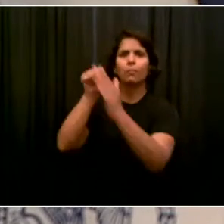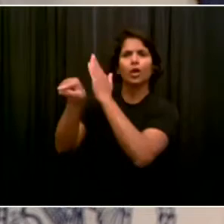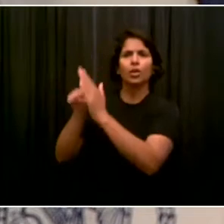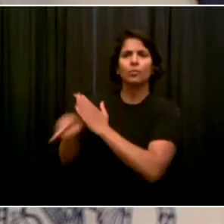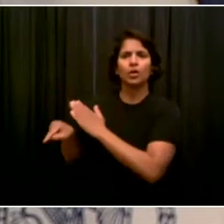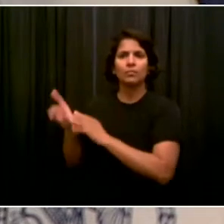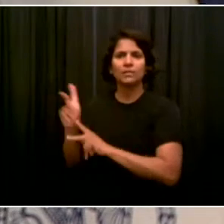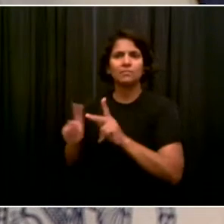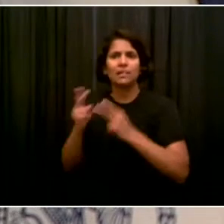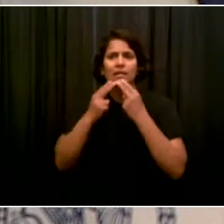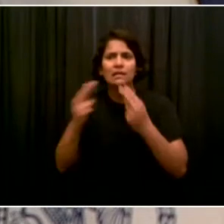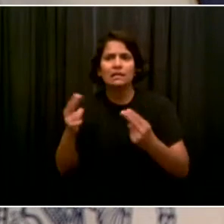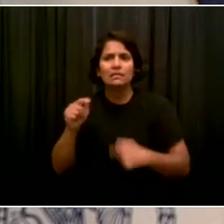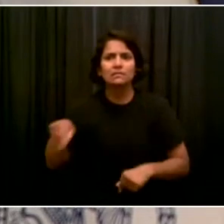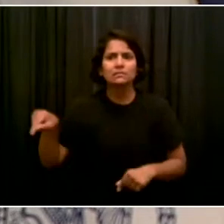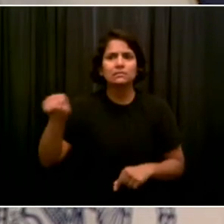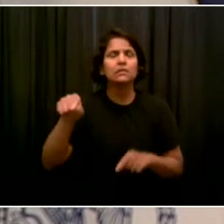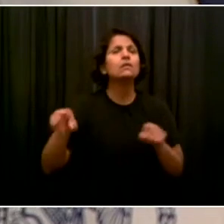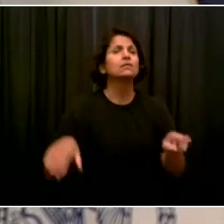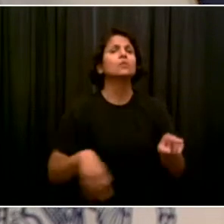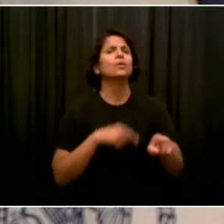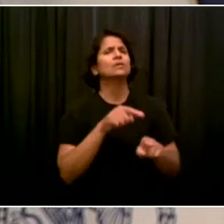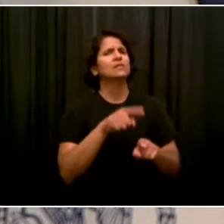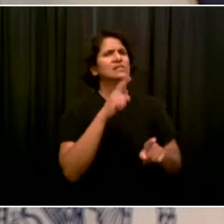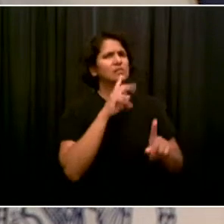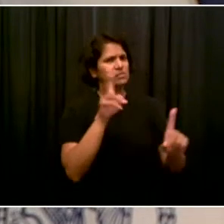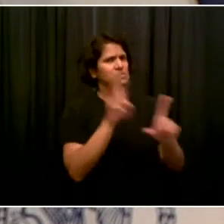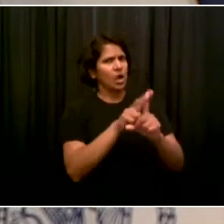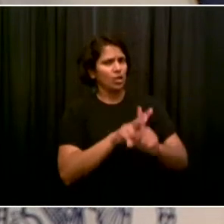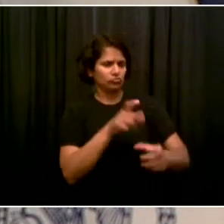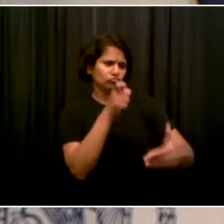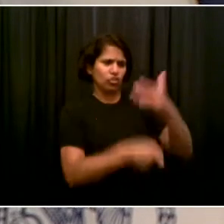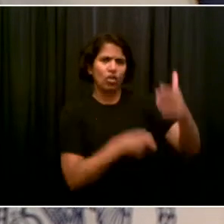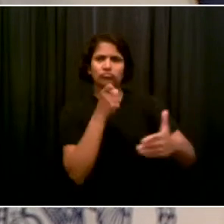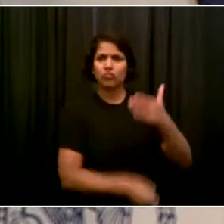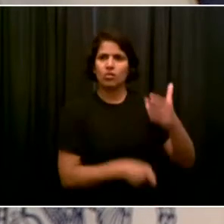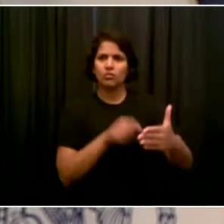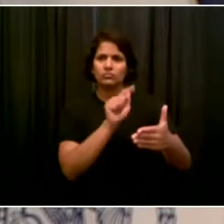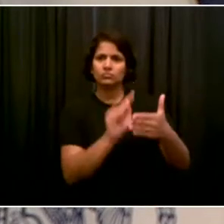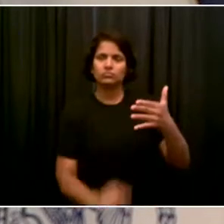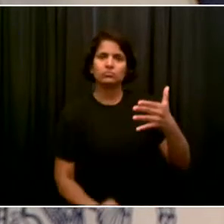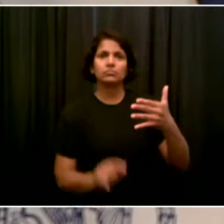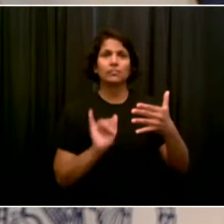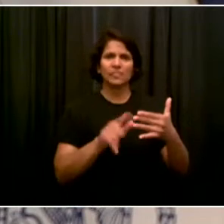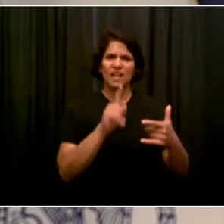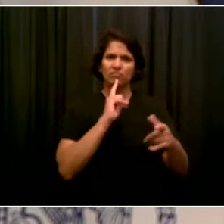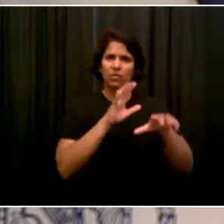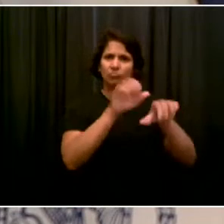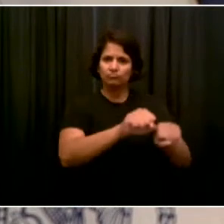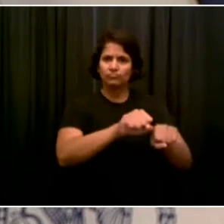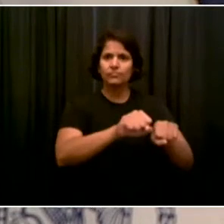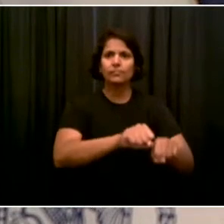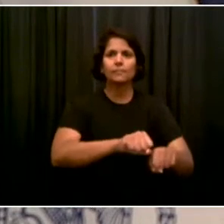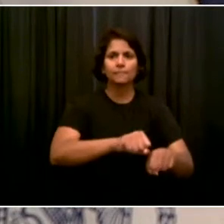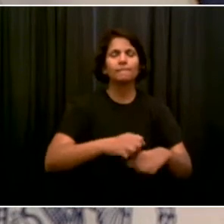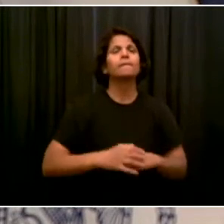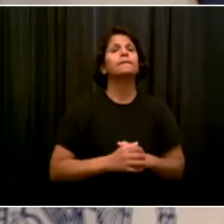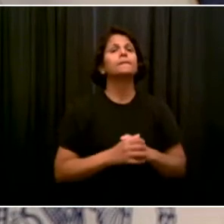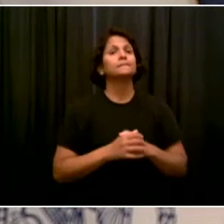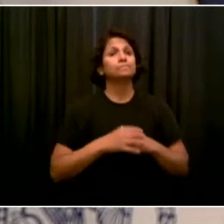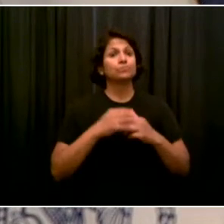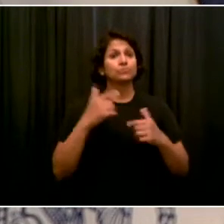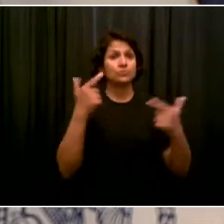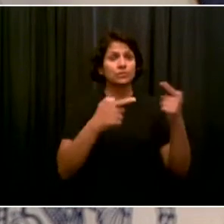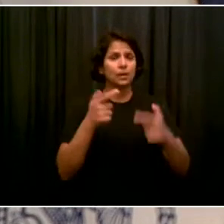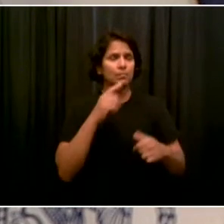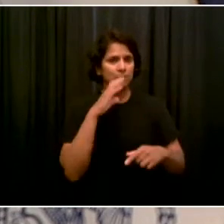taken off the streets who do not belong on the streets, have no right to be on the streets. Multiple illegal guns were seized. High-capacity magazines were